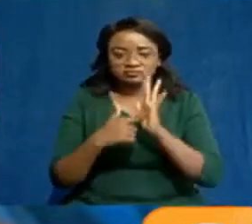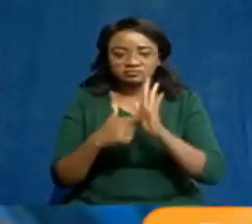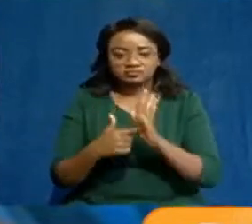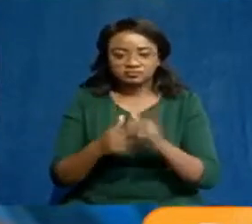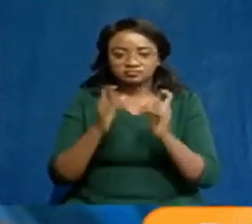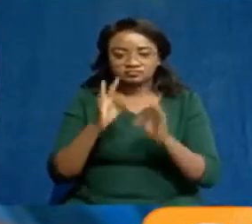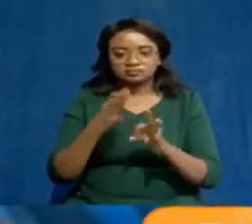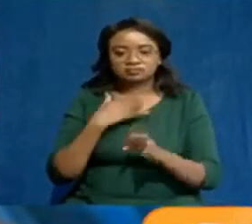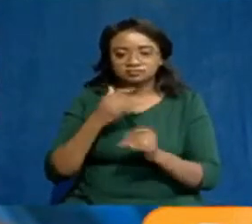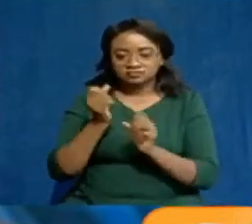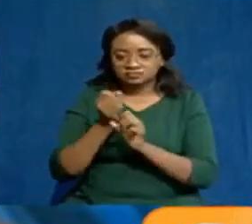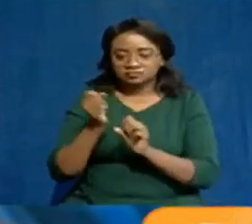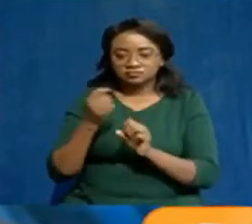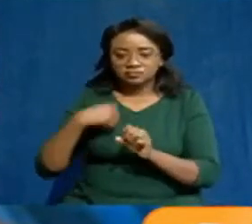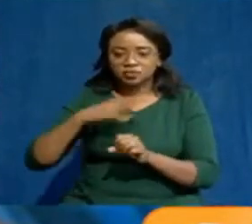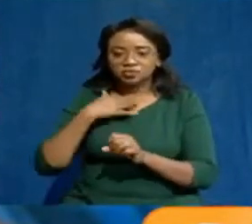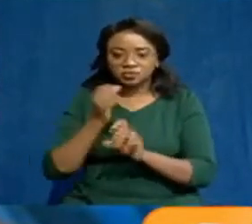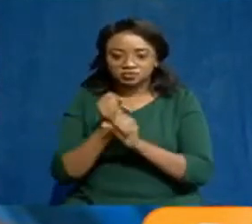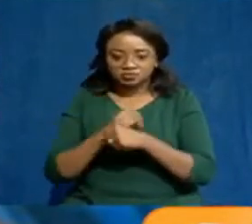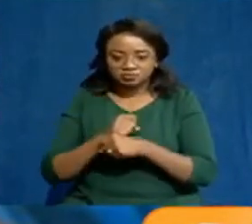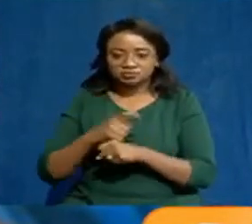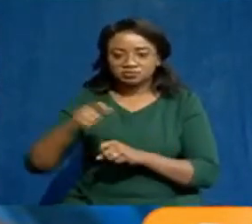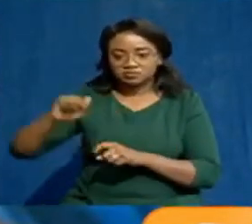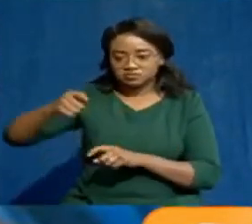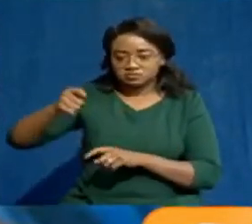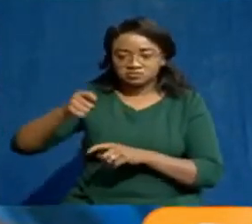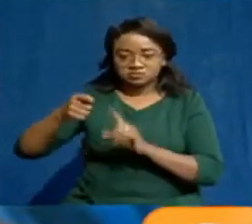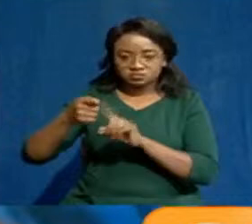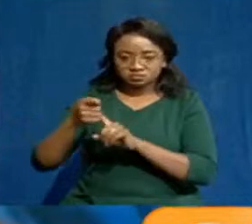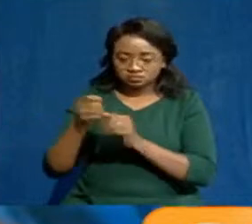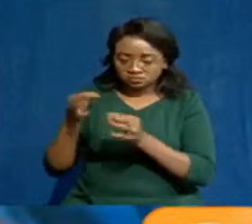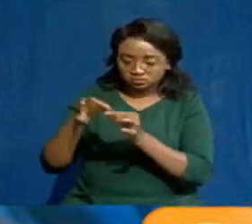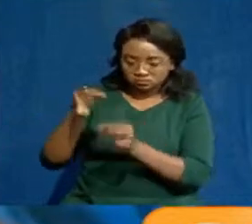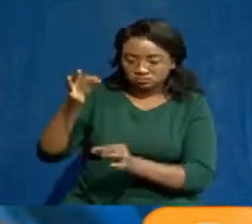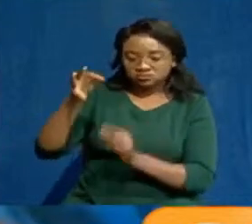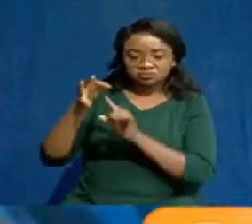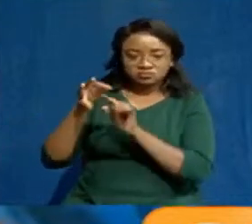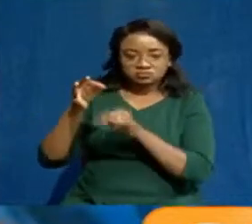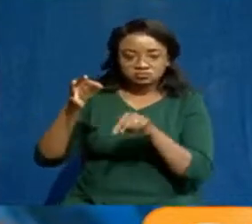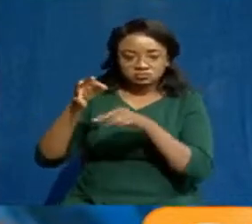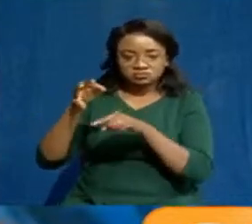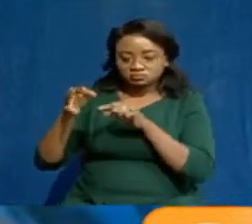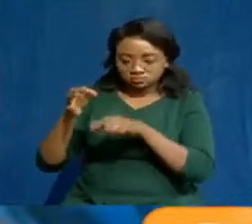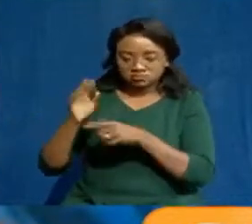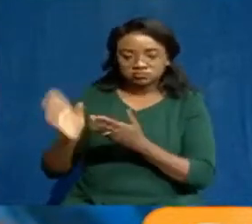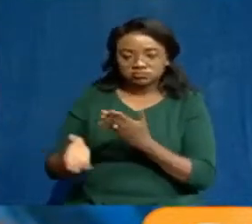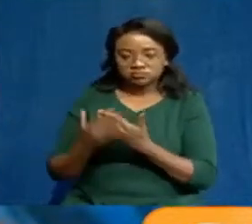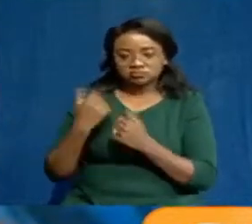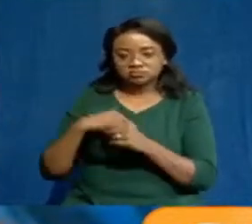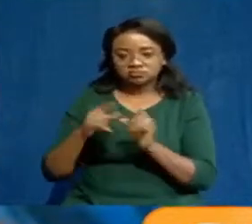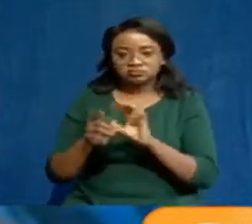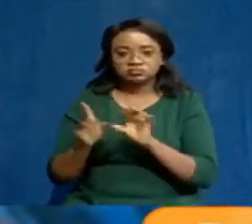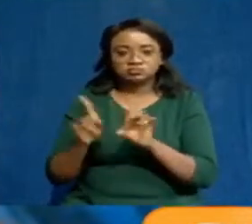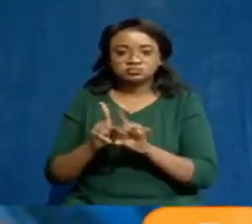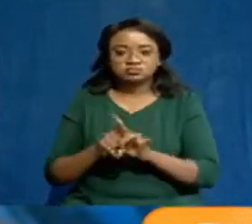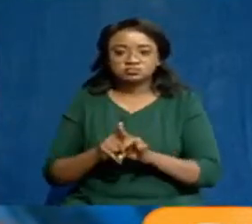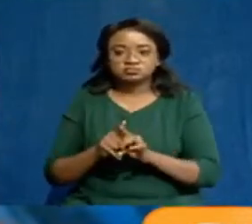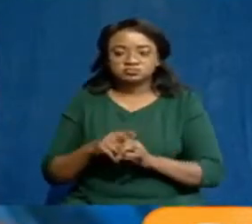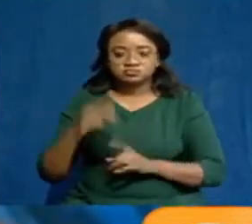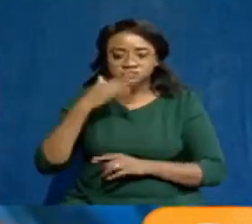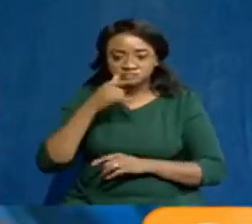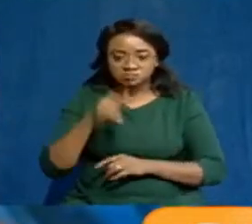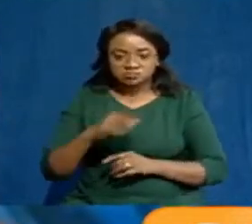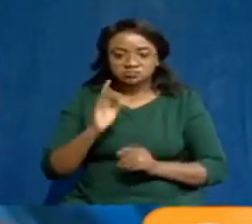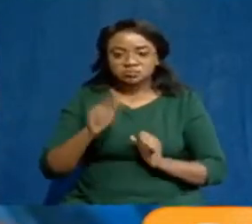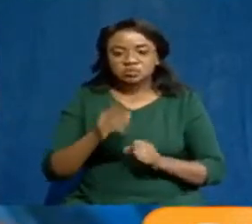making keychains. We already have a prototype of a pavement block where we want to ensure that that segregated waste